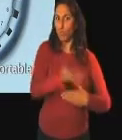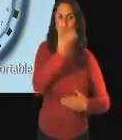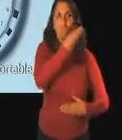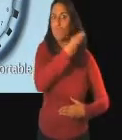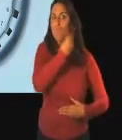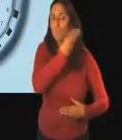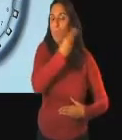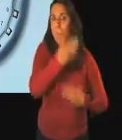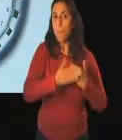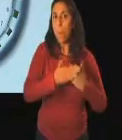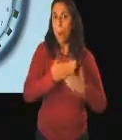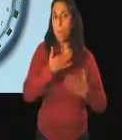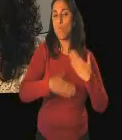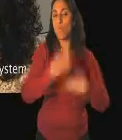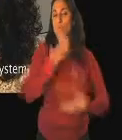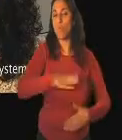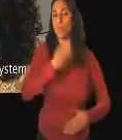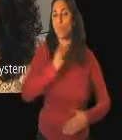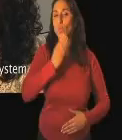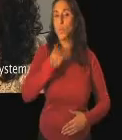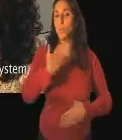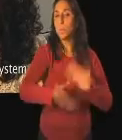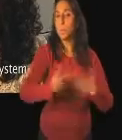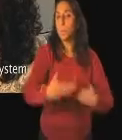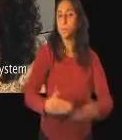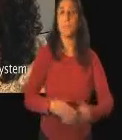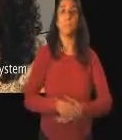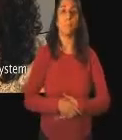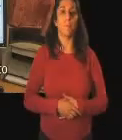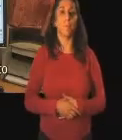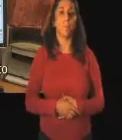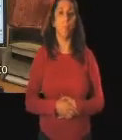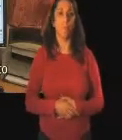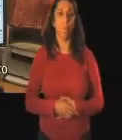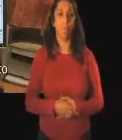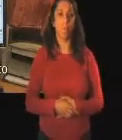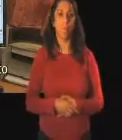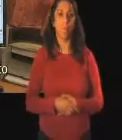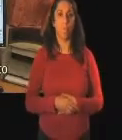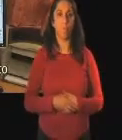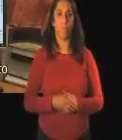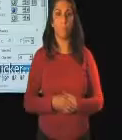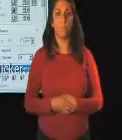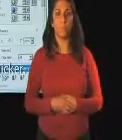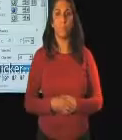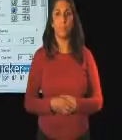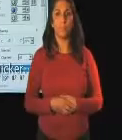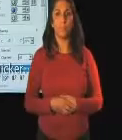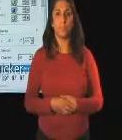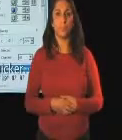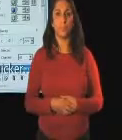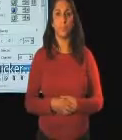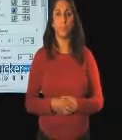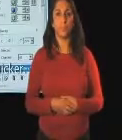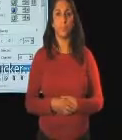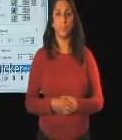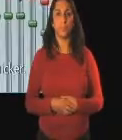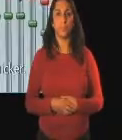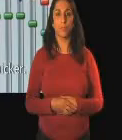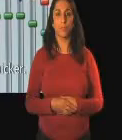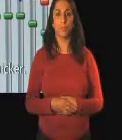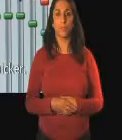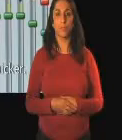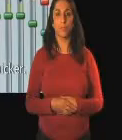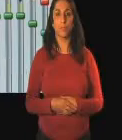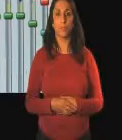feel a bit more comfortable with the implant even when it came to the tuning system I told them to go a bit higher to make sure that I got used to it